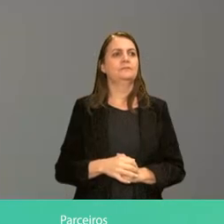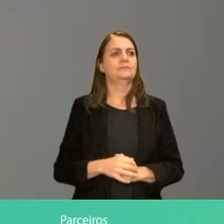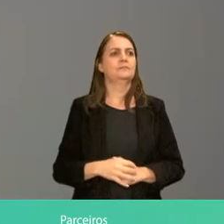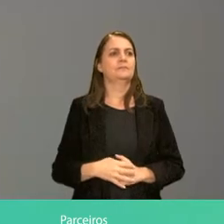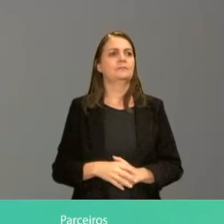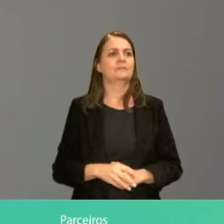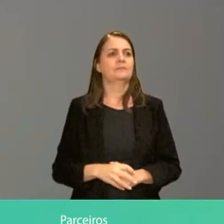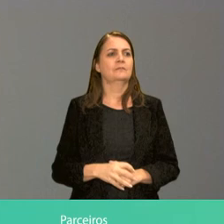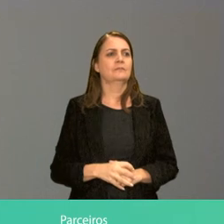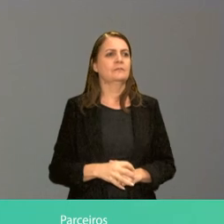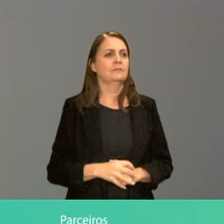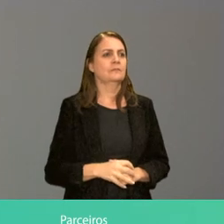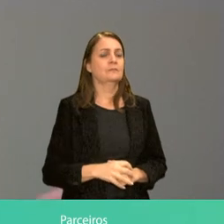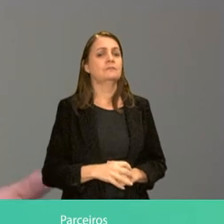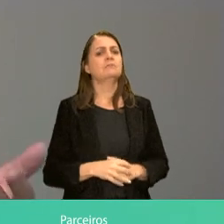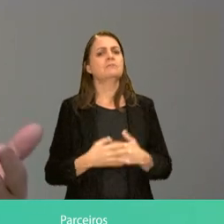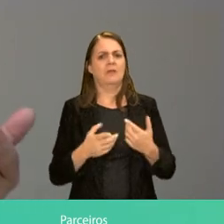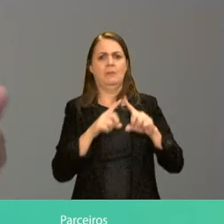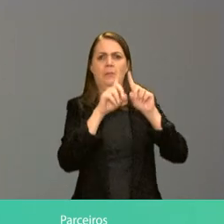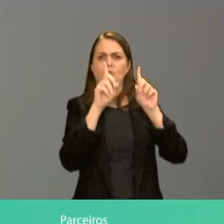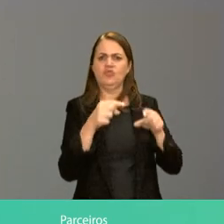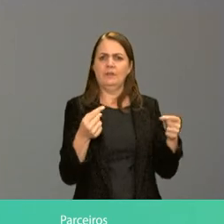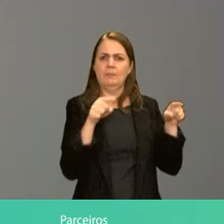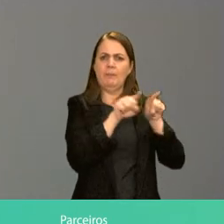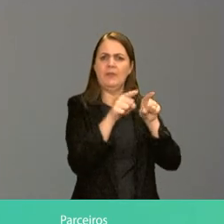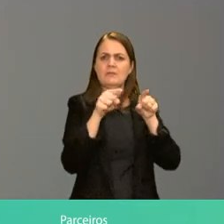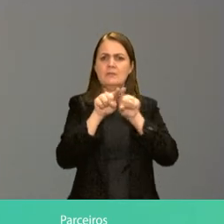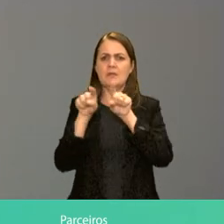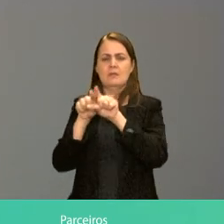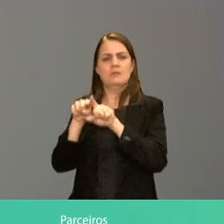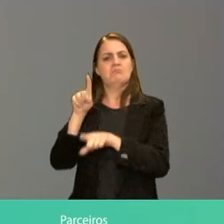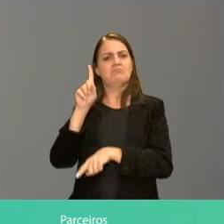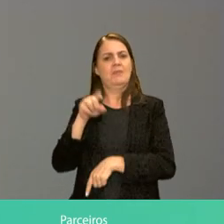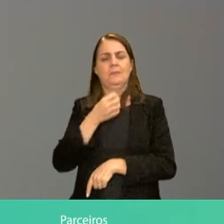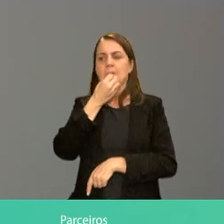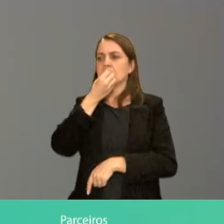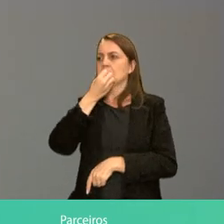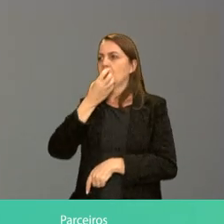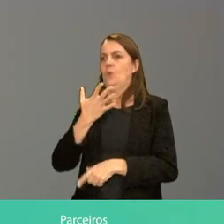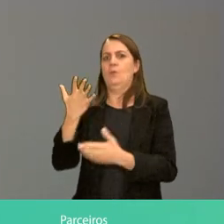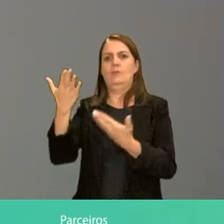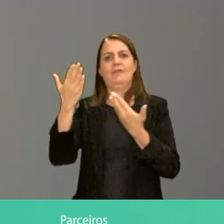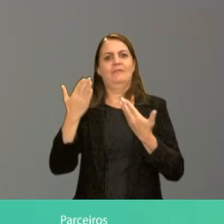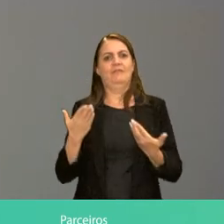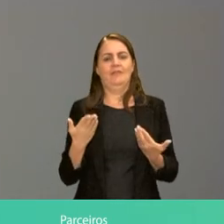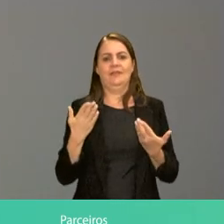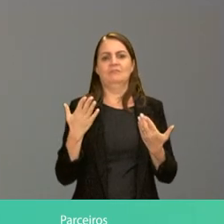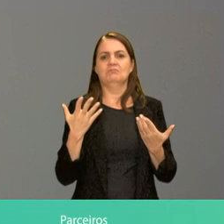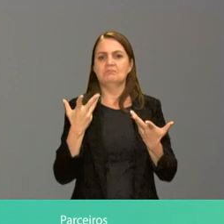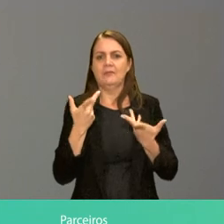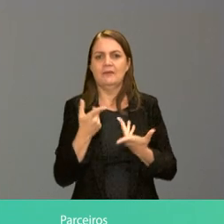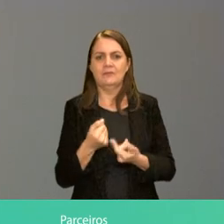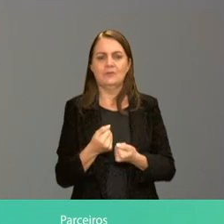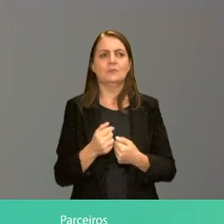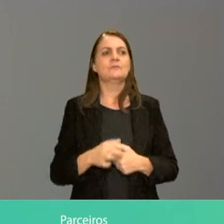and partnerships are always welcome to our institution, FEI.